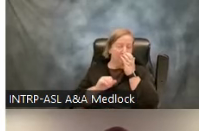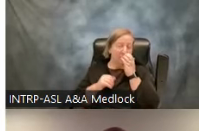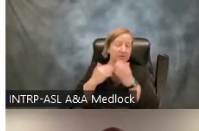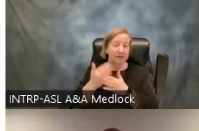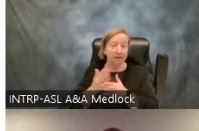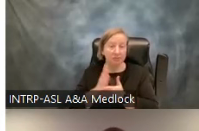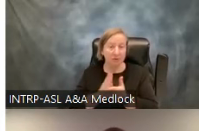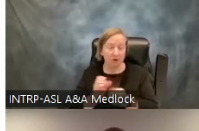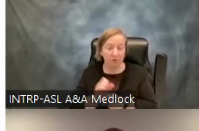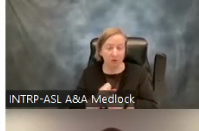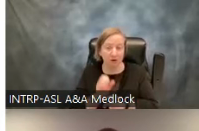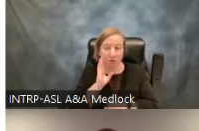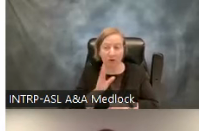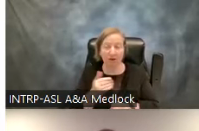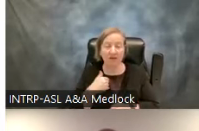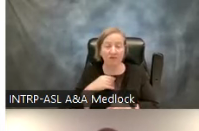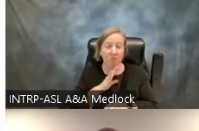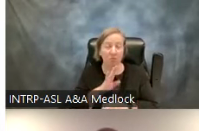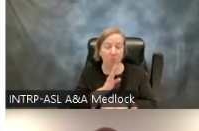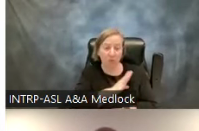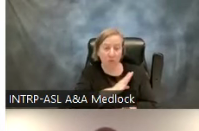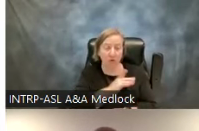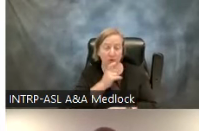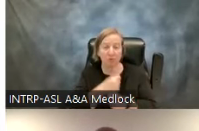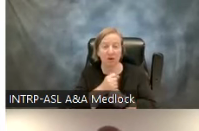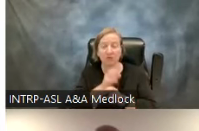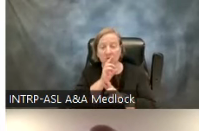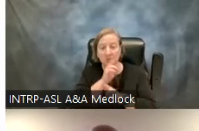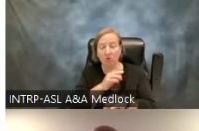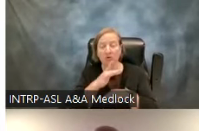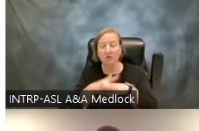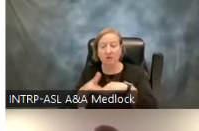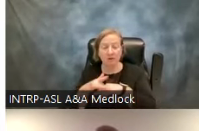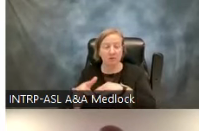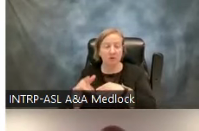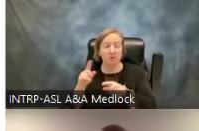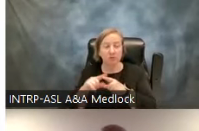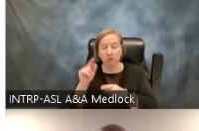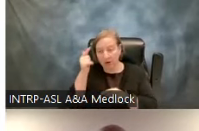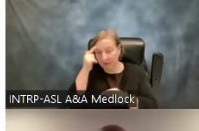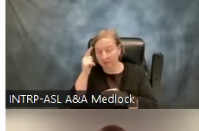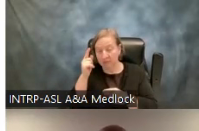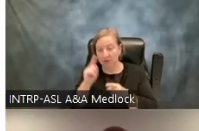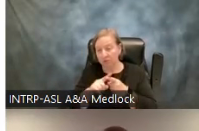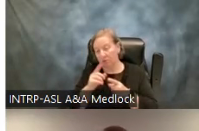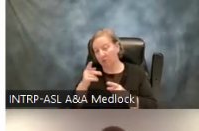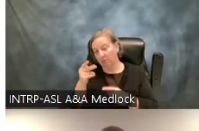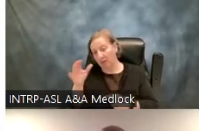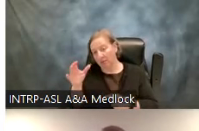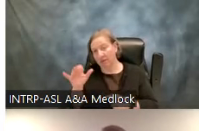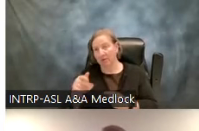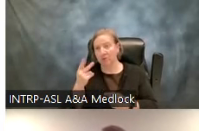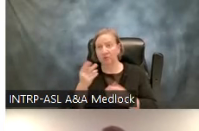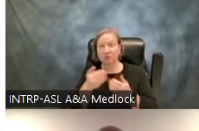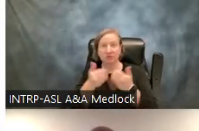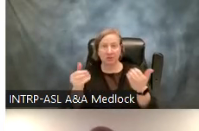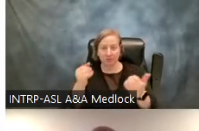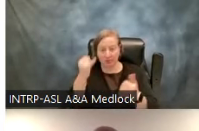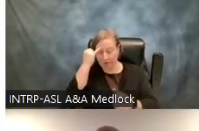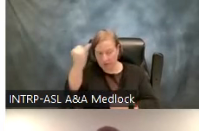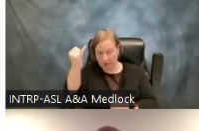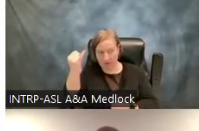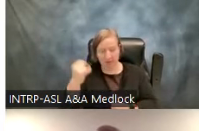be the board making reports that are available to the public, to the government, to the public. So those are kind of two separate ideas. I just